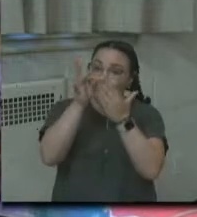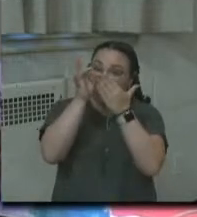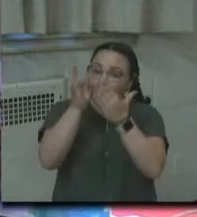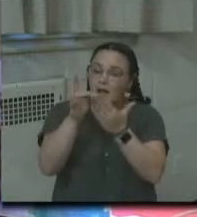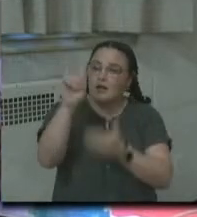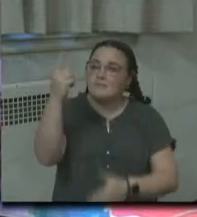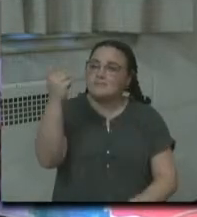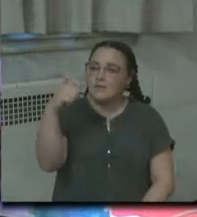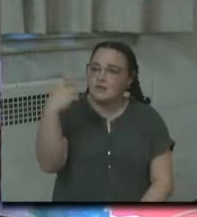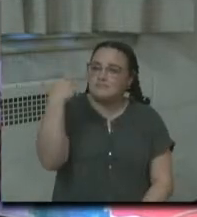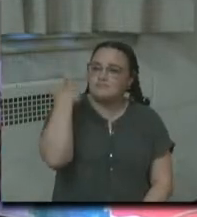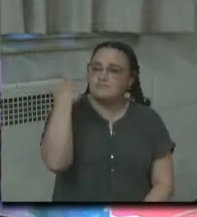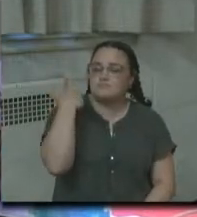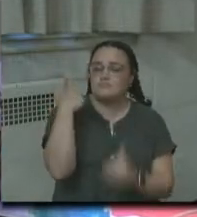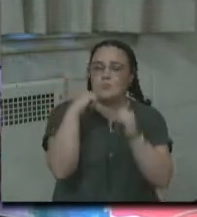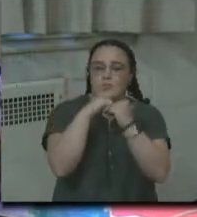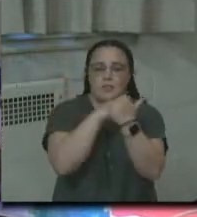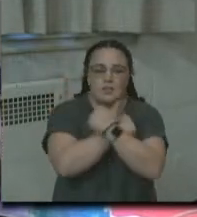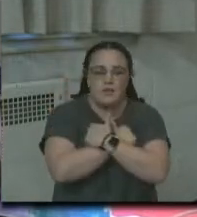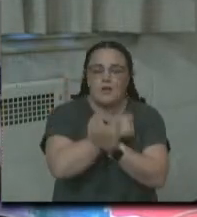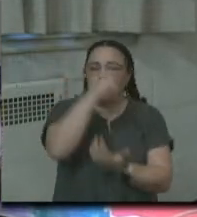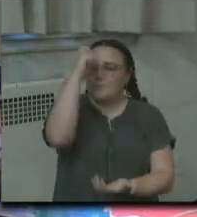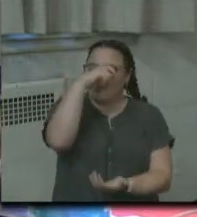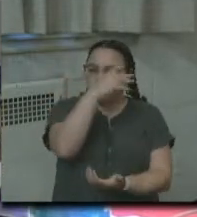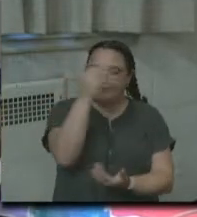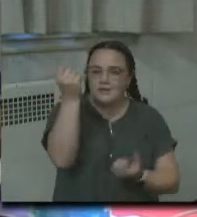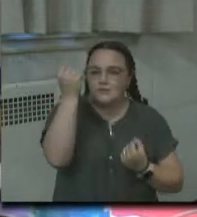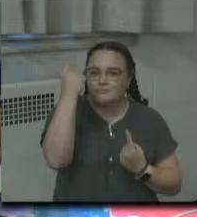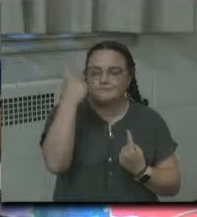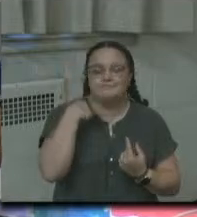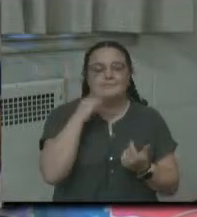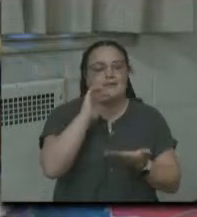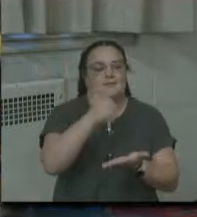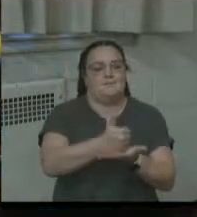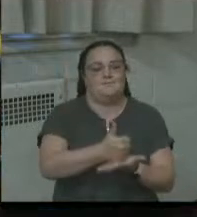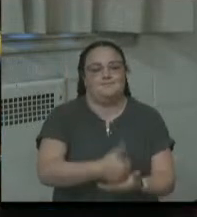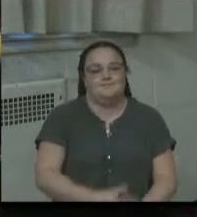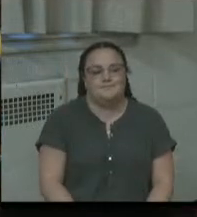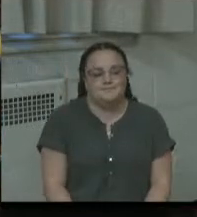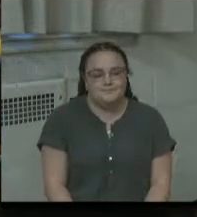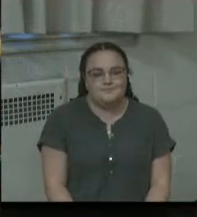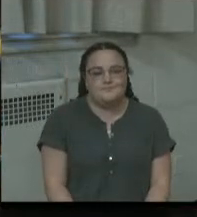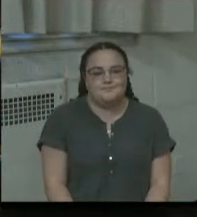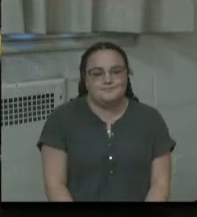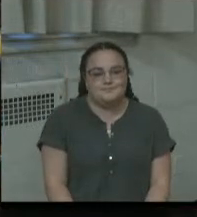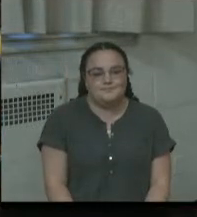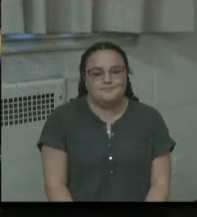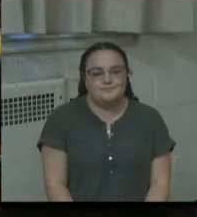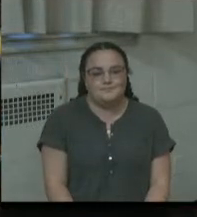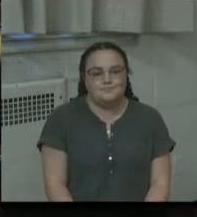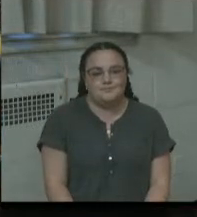us to action with love, wisdom, and understanding. Amen. Amen.